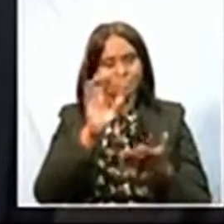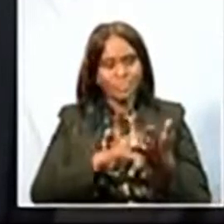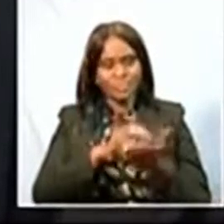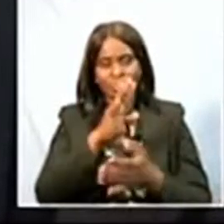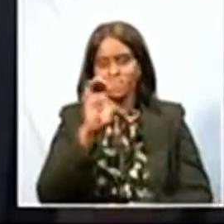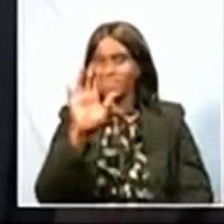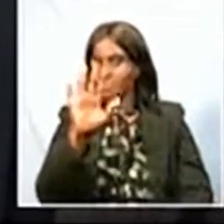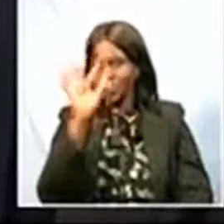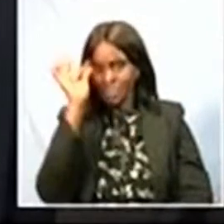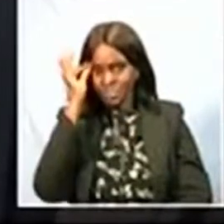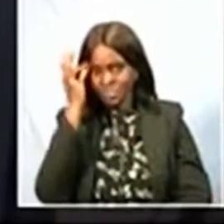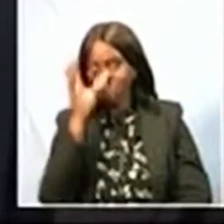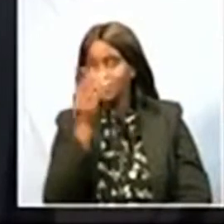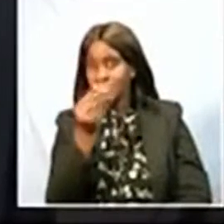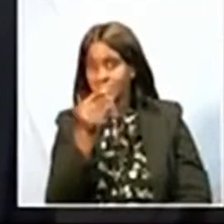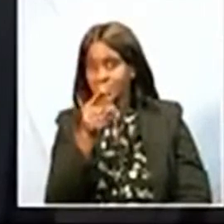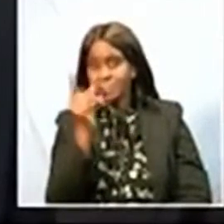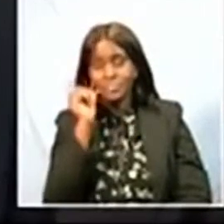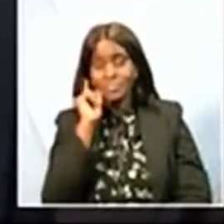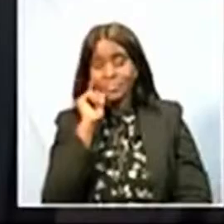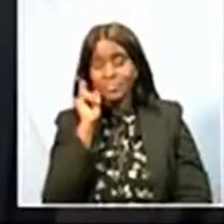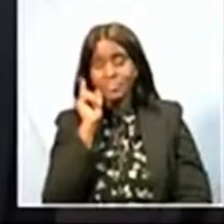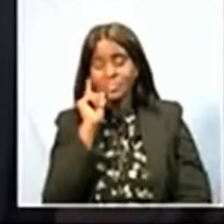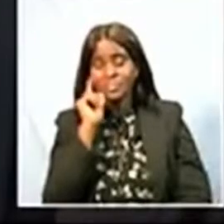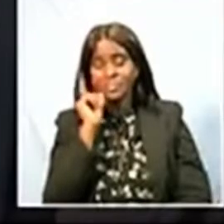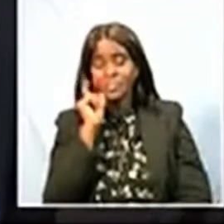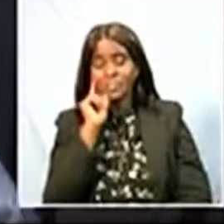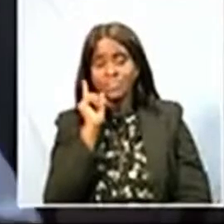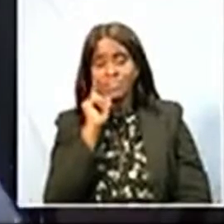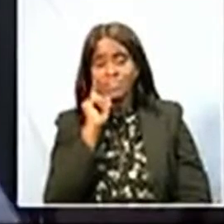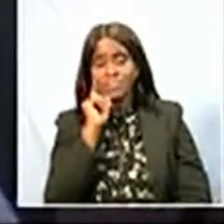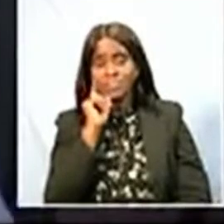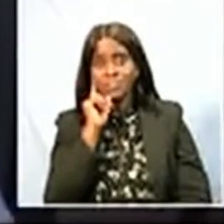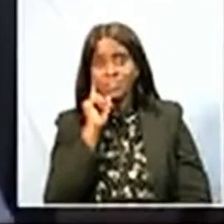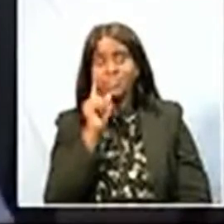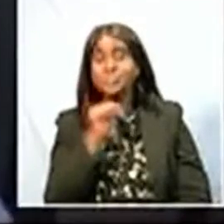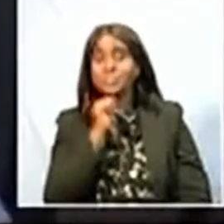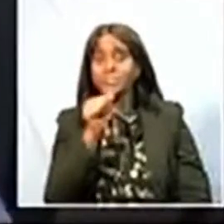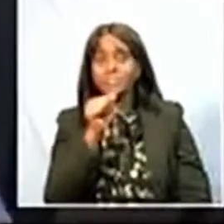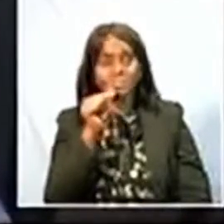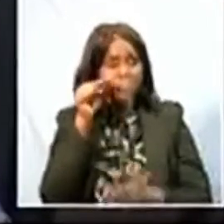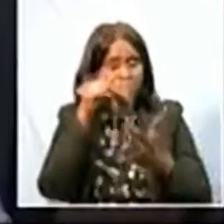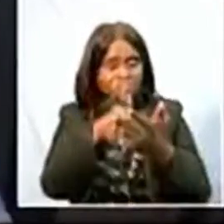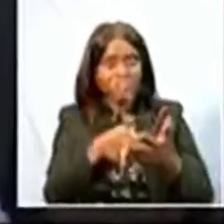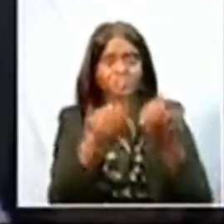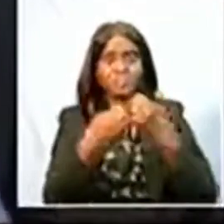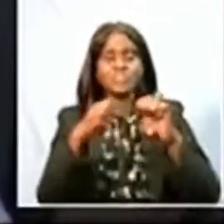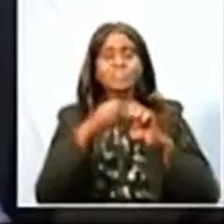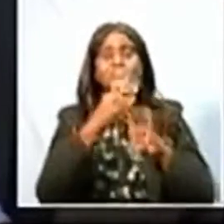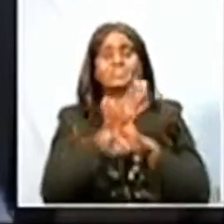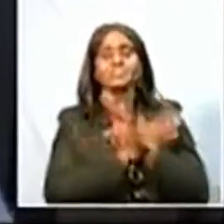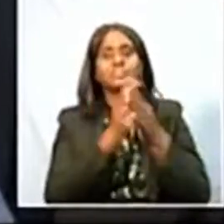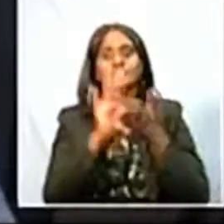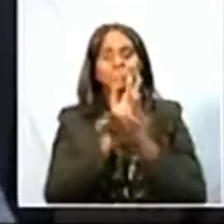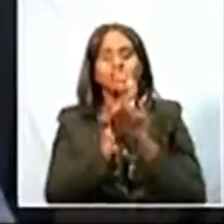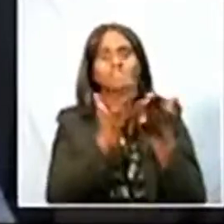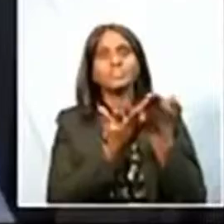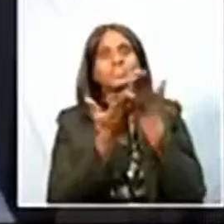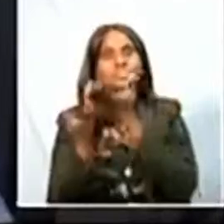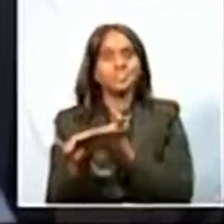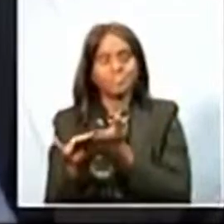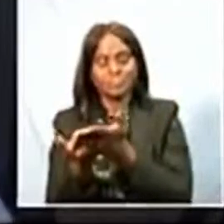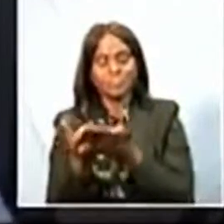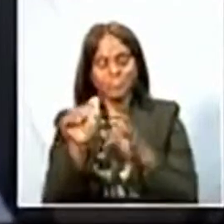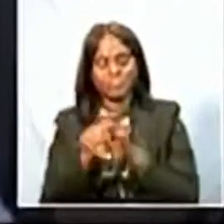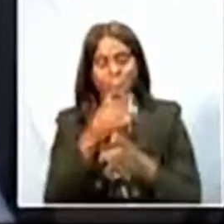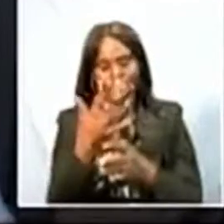1,574,400. Take note of the amount. We are not recognized even before documentation comes. In